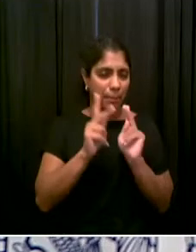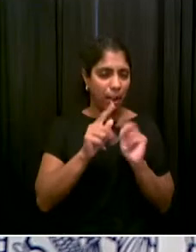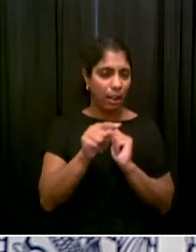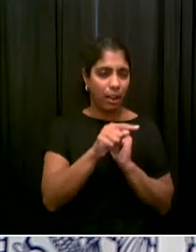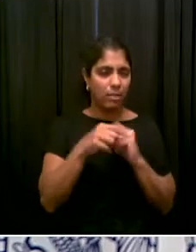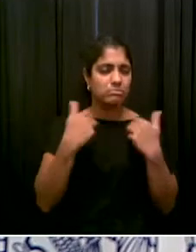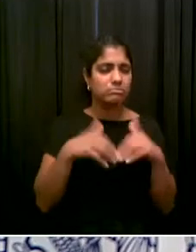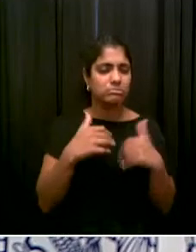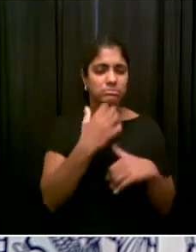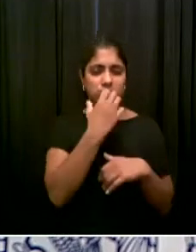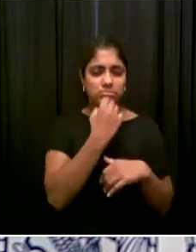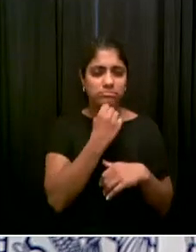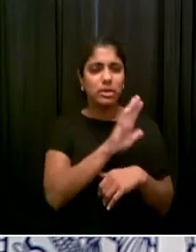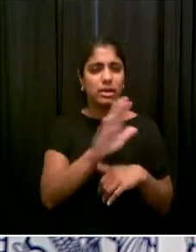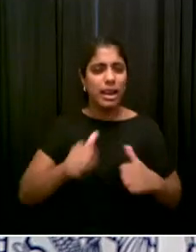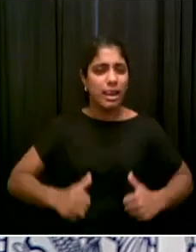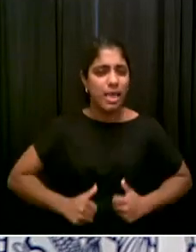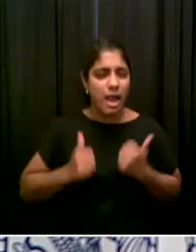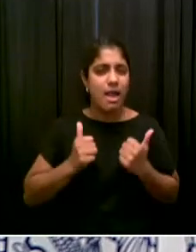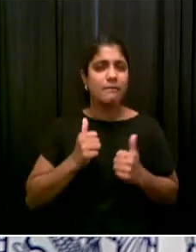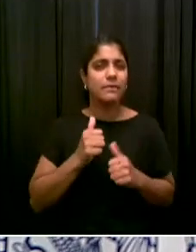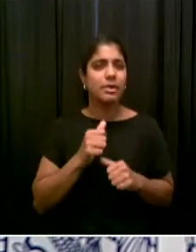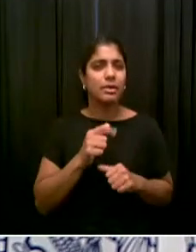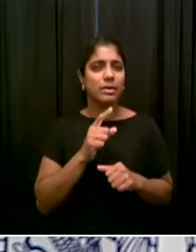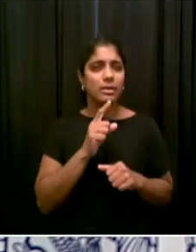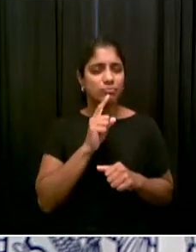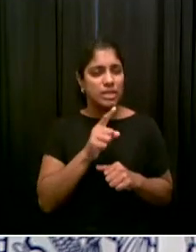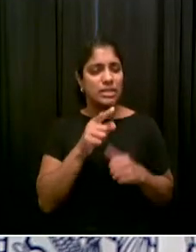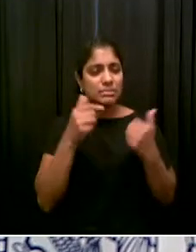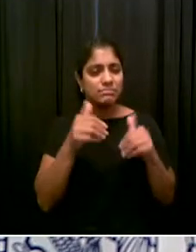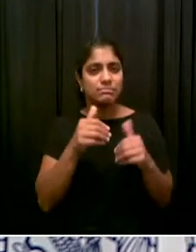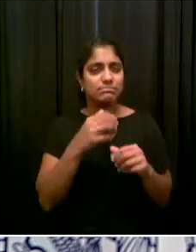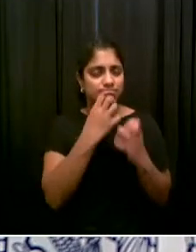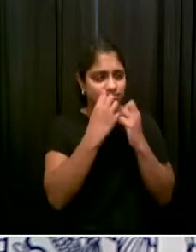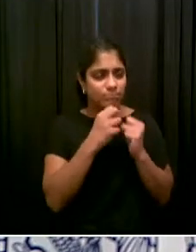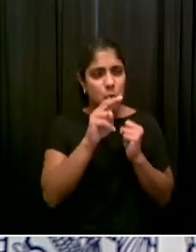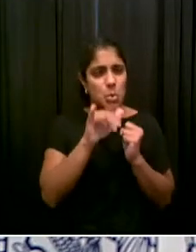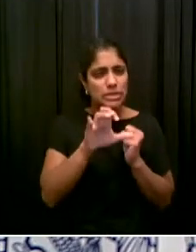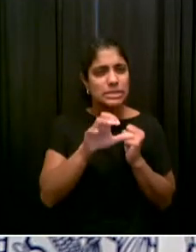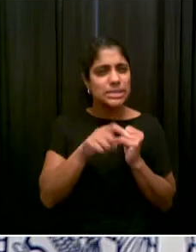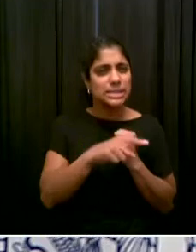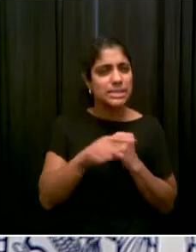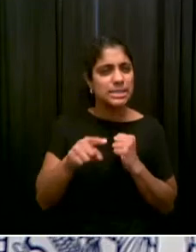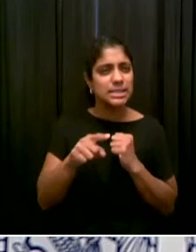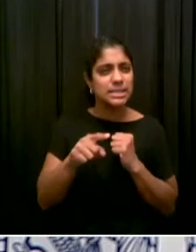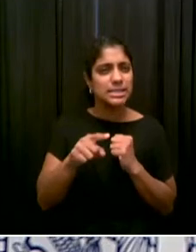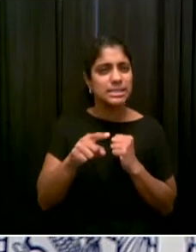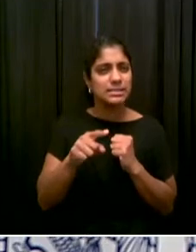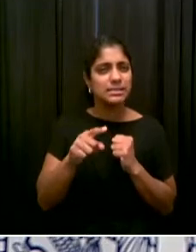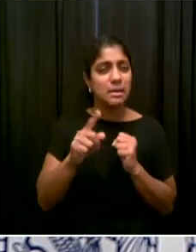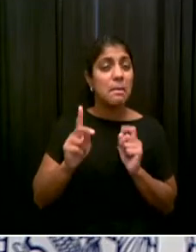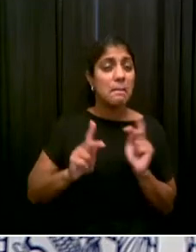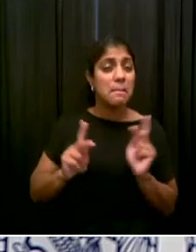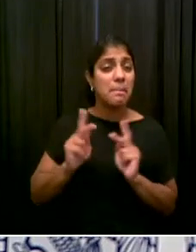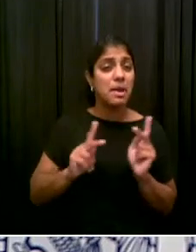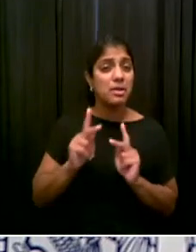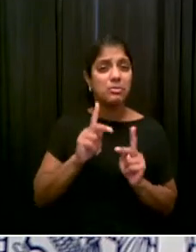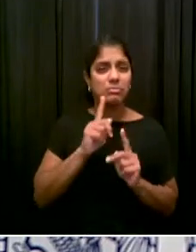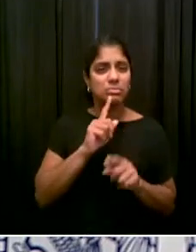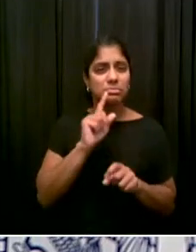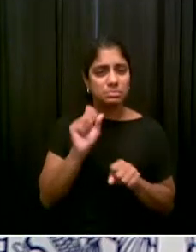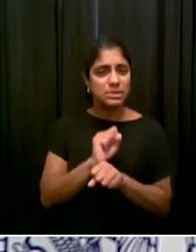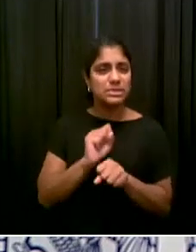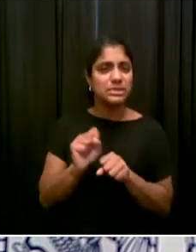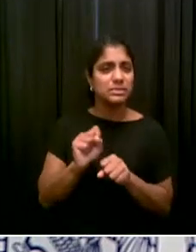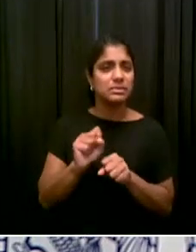this absolutely sacred issue of keeping this beautiful city together. The most diverse place on earth